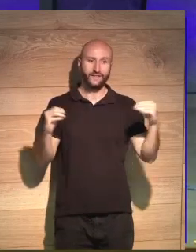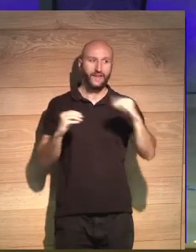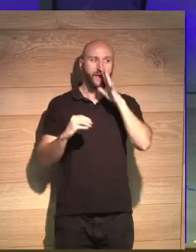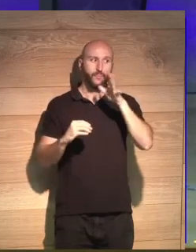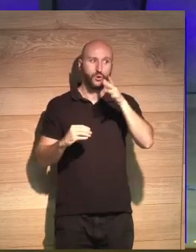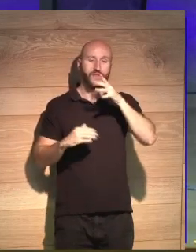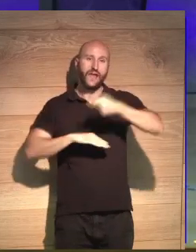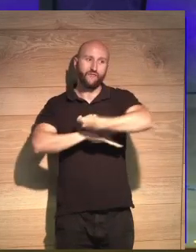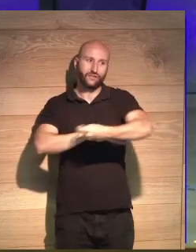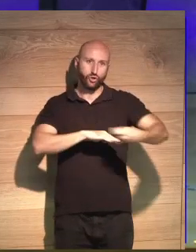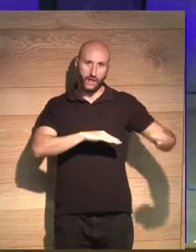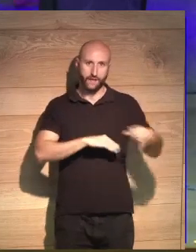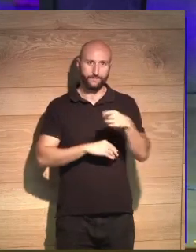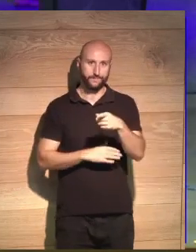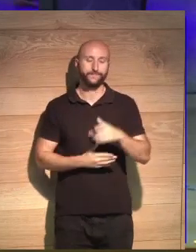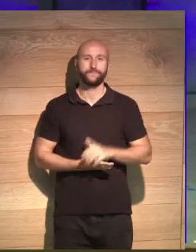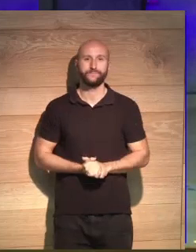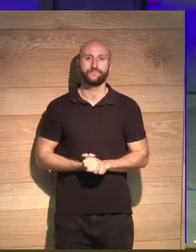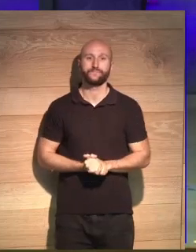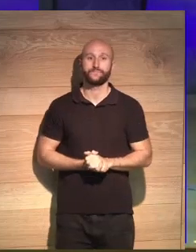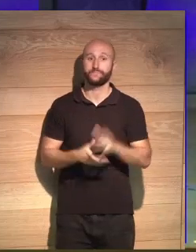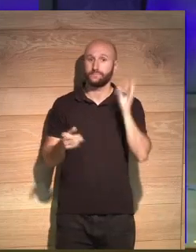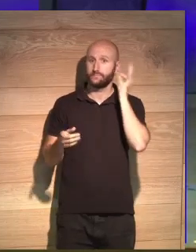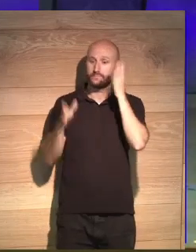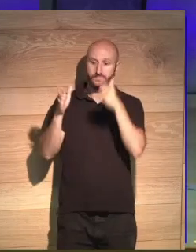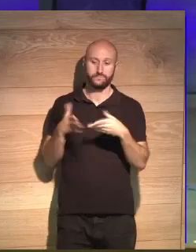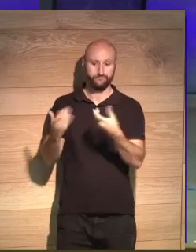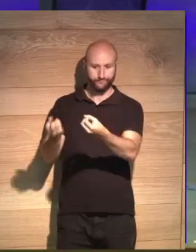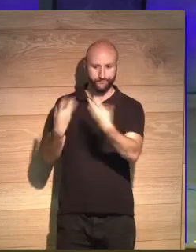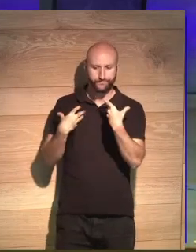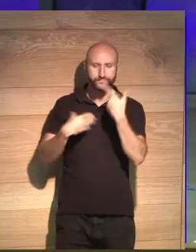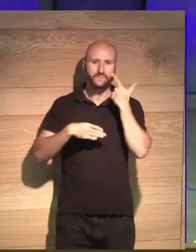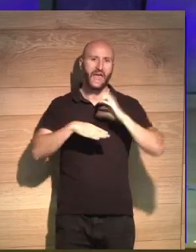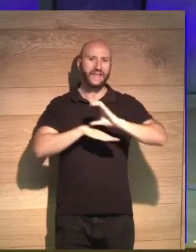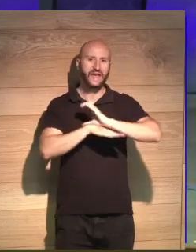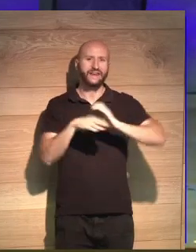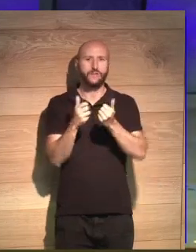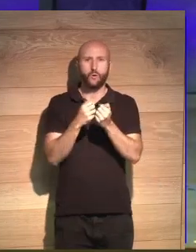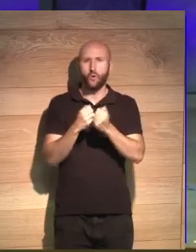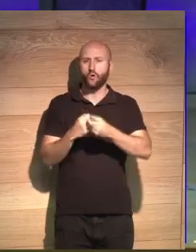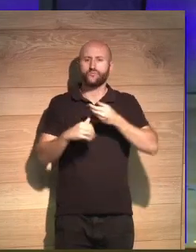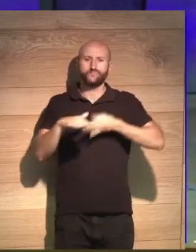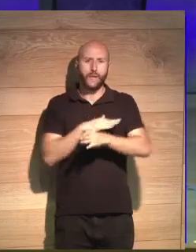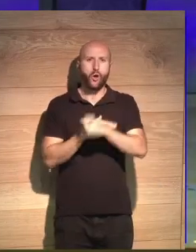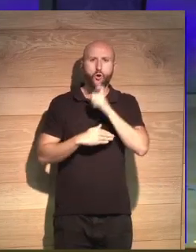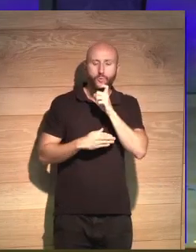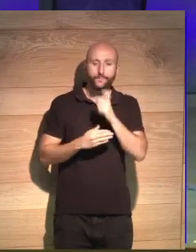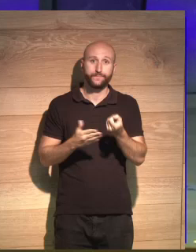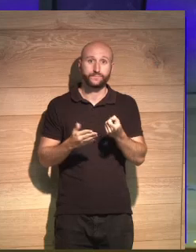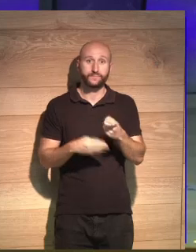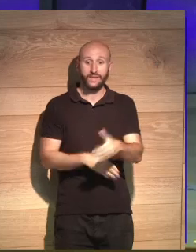Blanco. She is professor in video gaming, and she's going to tell us about